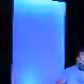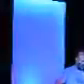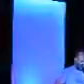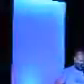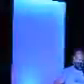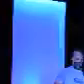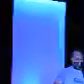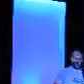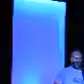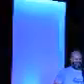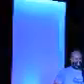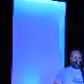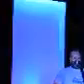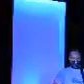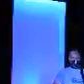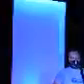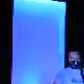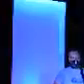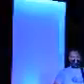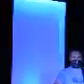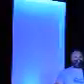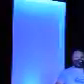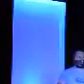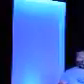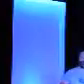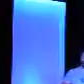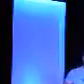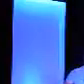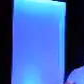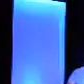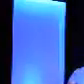are constant.